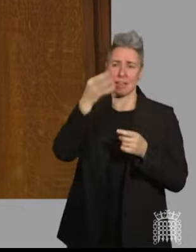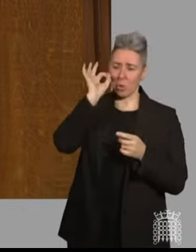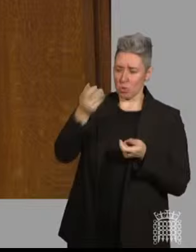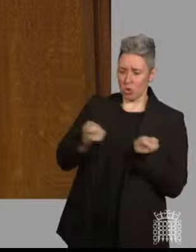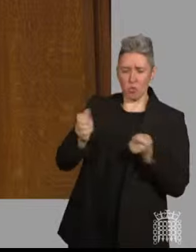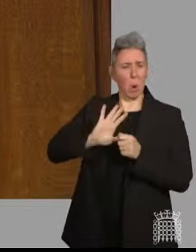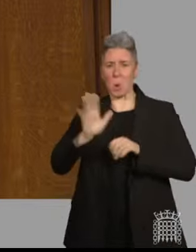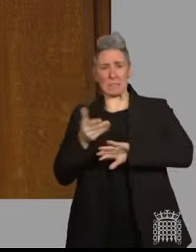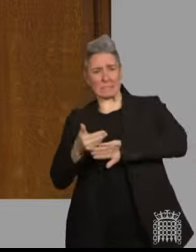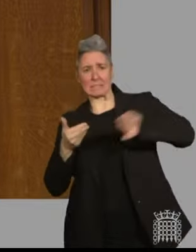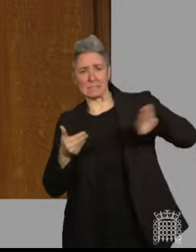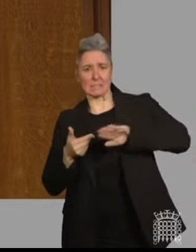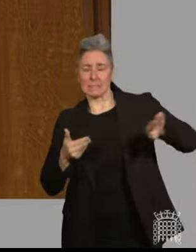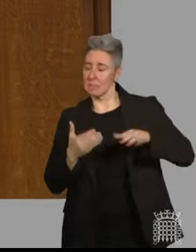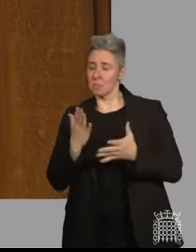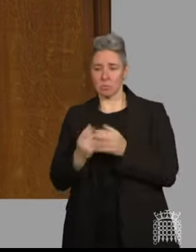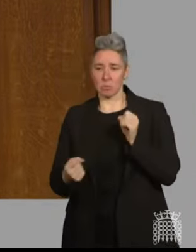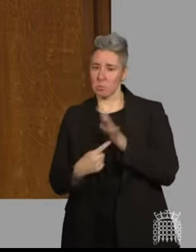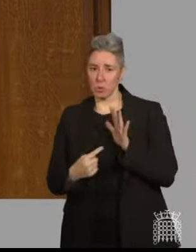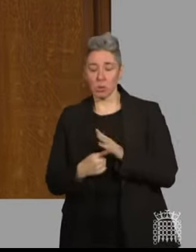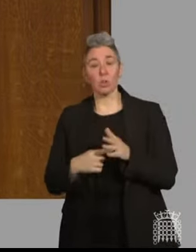in Bingley, which is